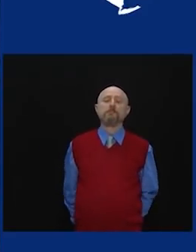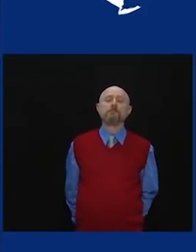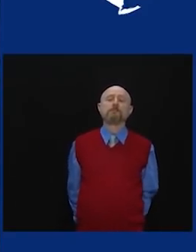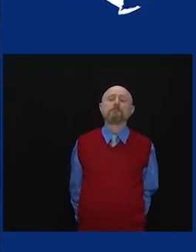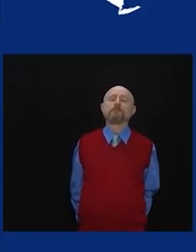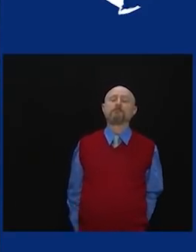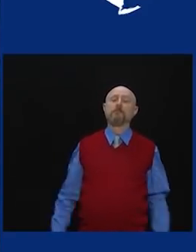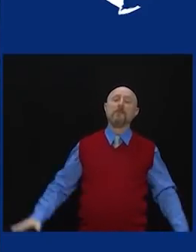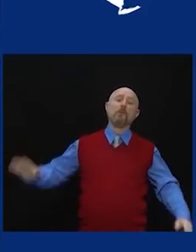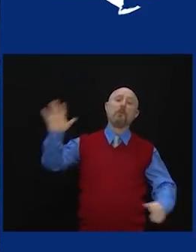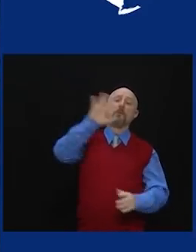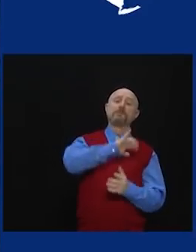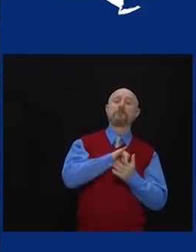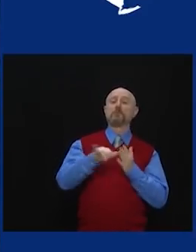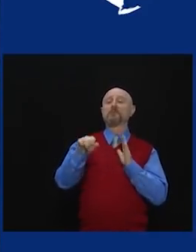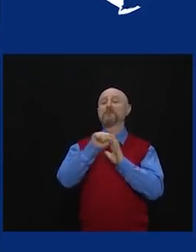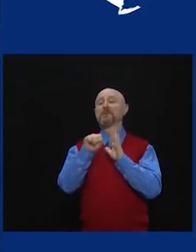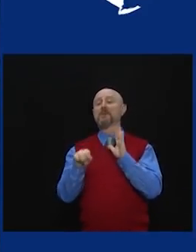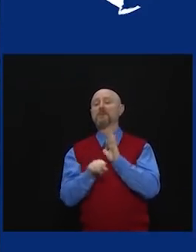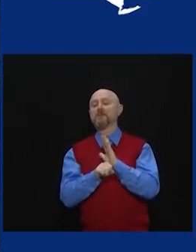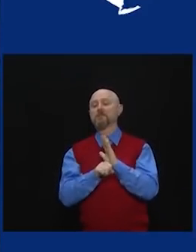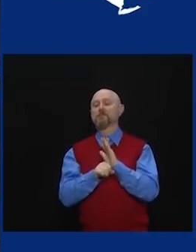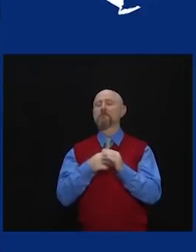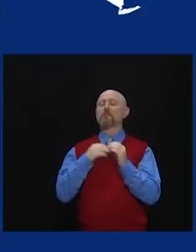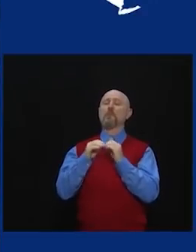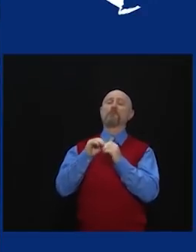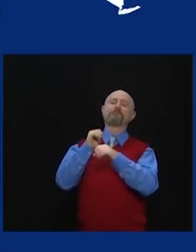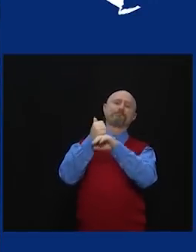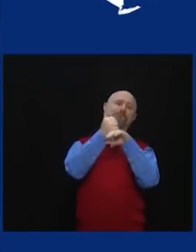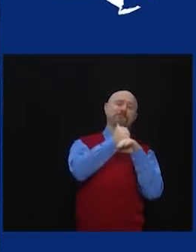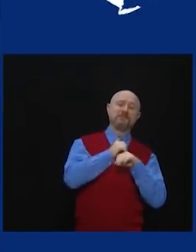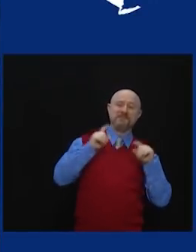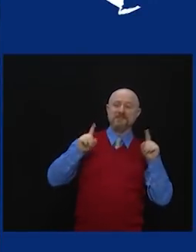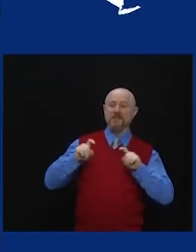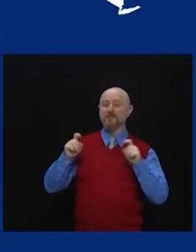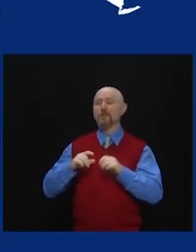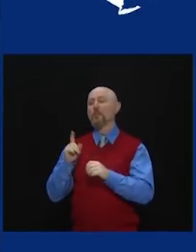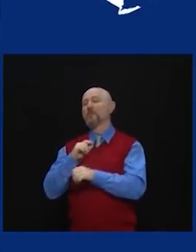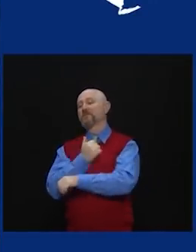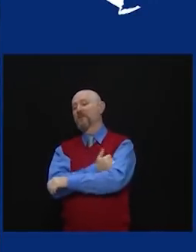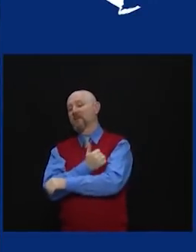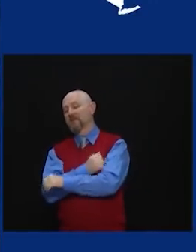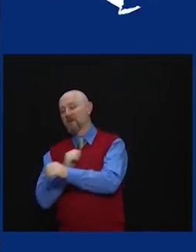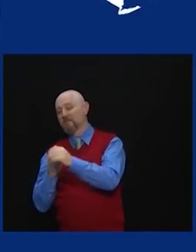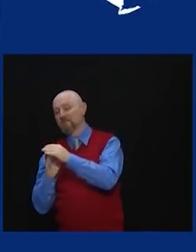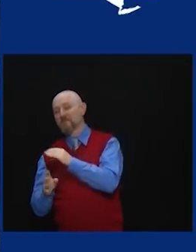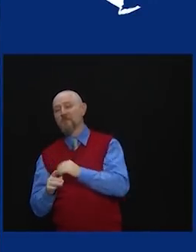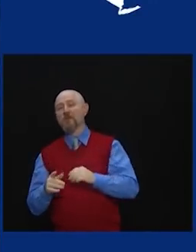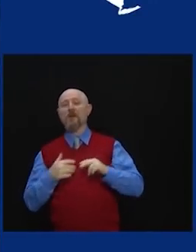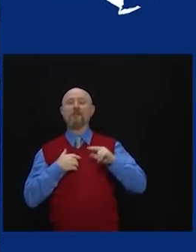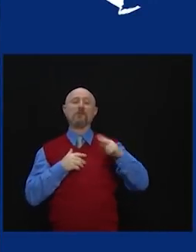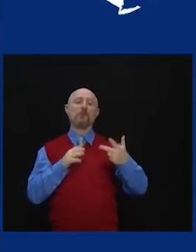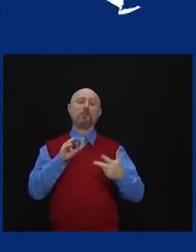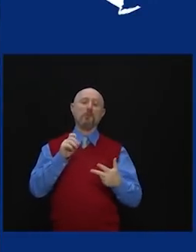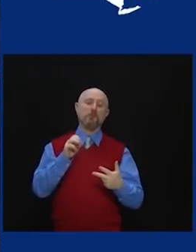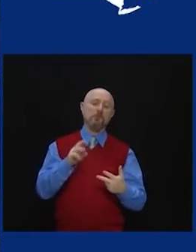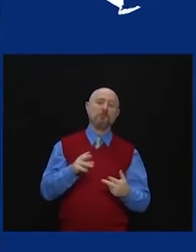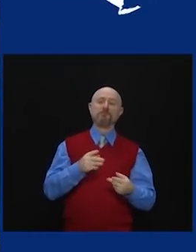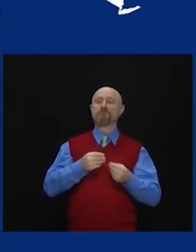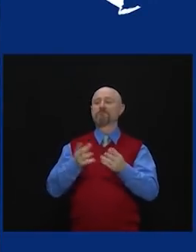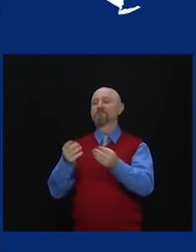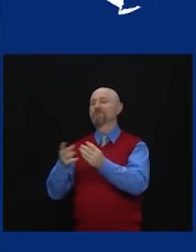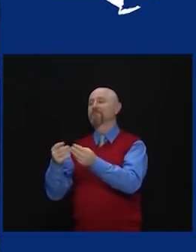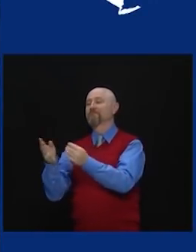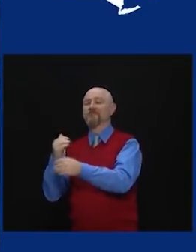out, more vaccination sites, more boosters, and so we get rid of the need to be concerned about any kind of mandate. My goal is to be the one